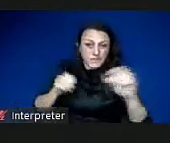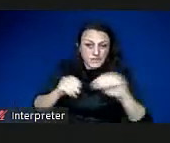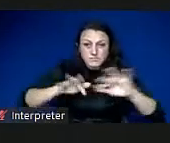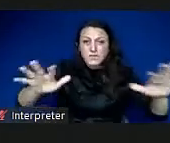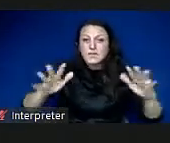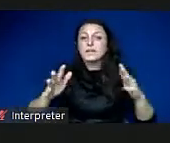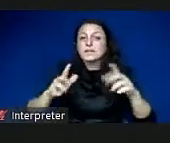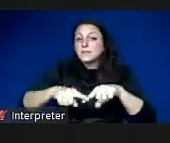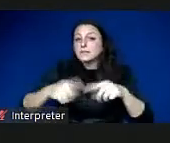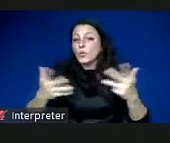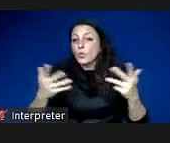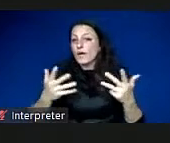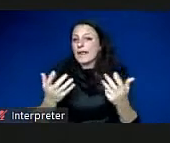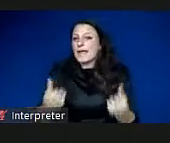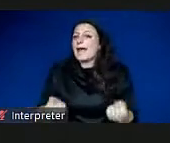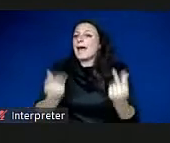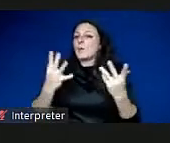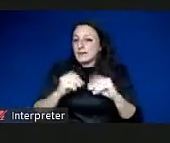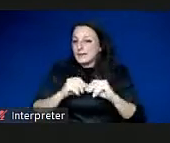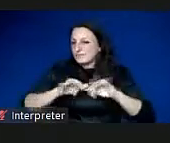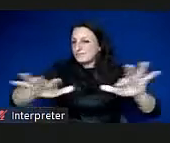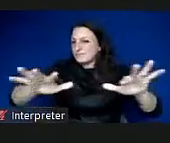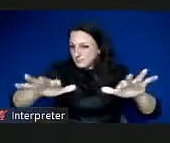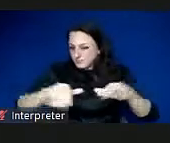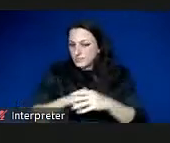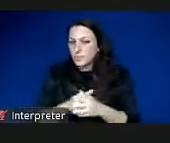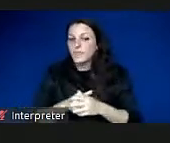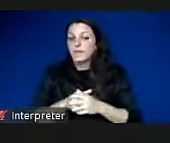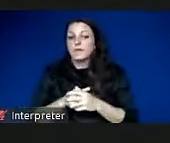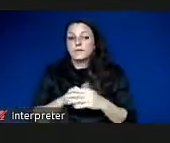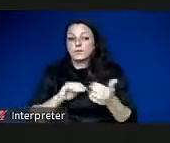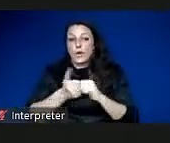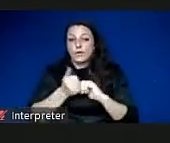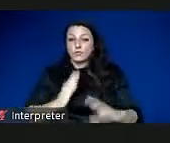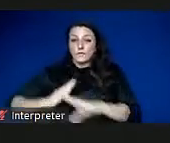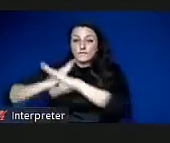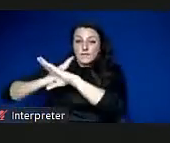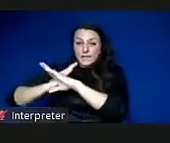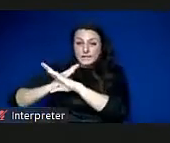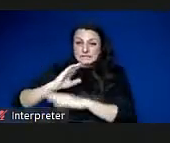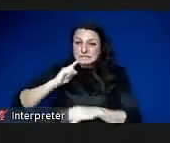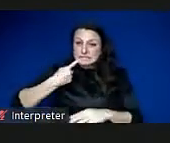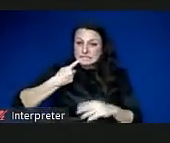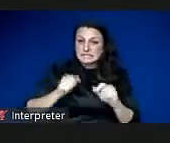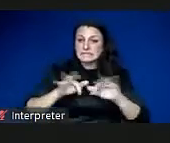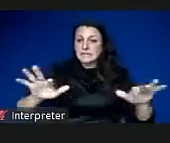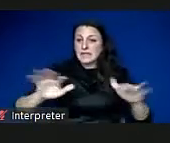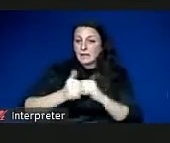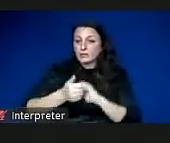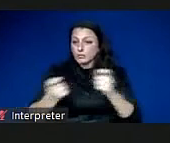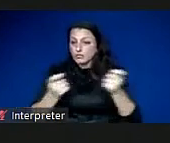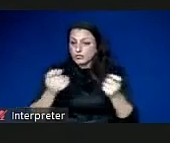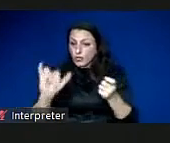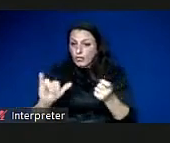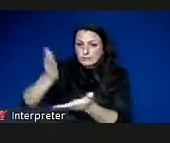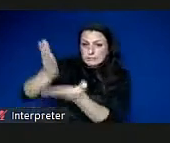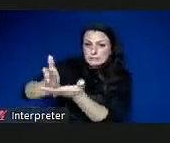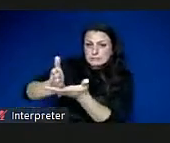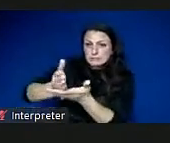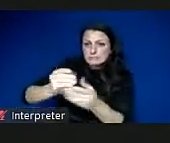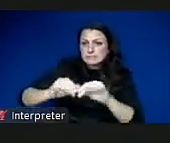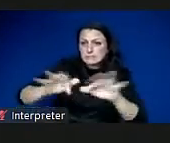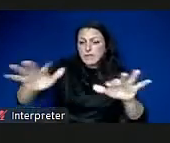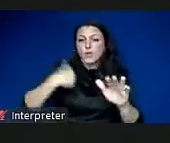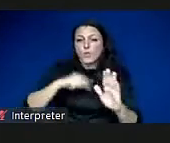outbreak. So when strategies in preventing outbreaks or controlling outbreaks are effective, we end up detecting